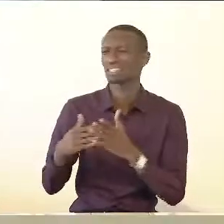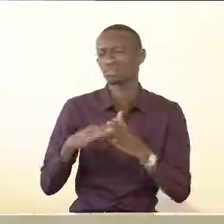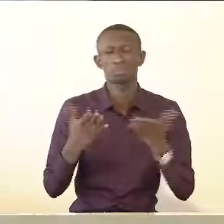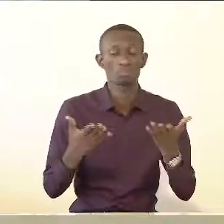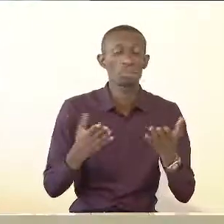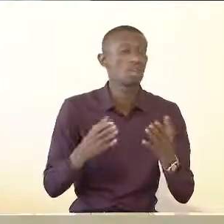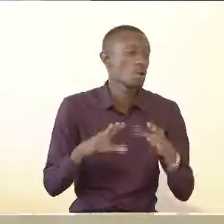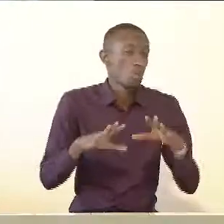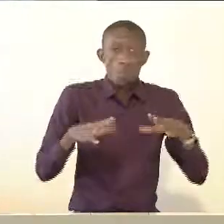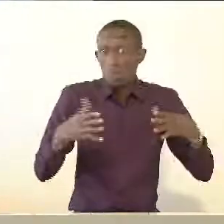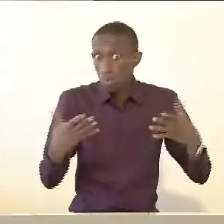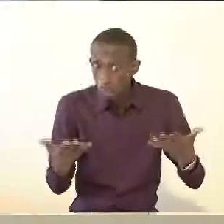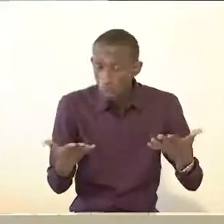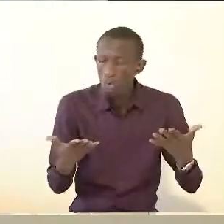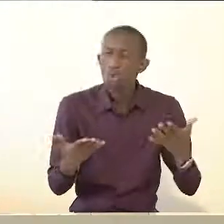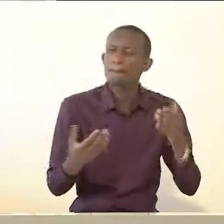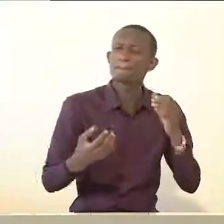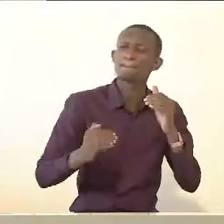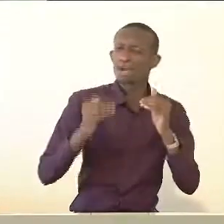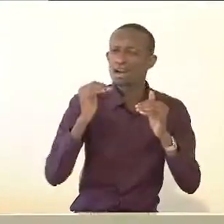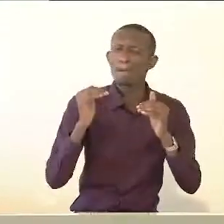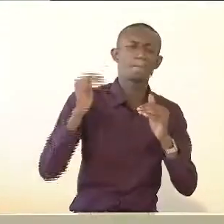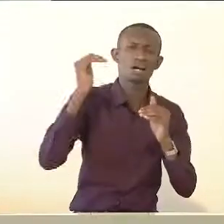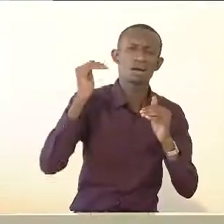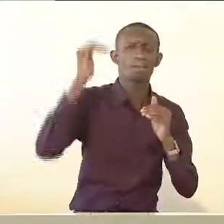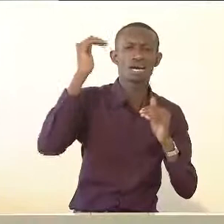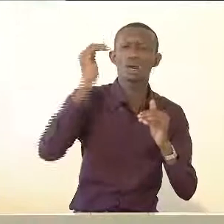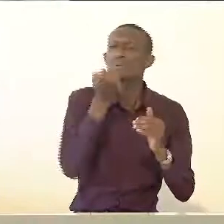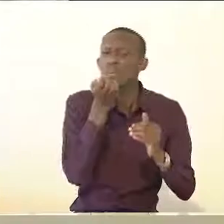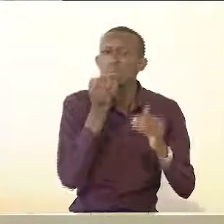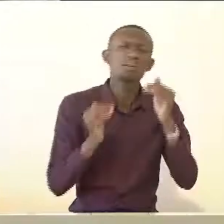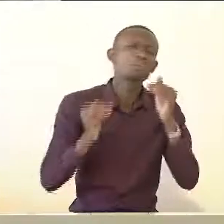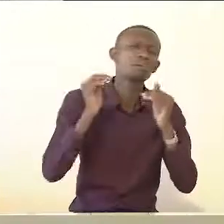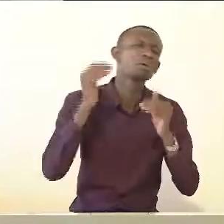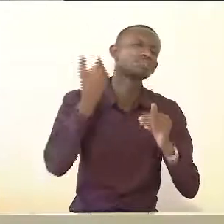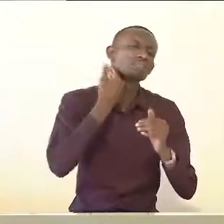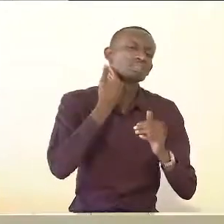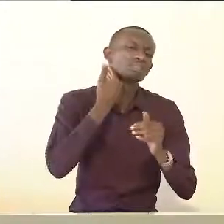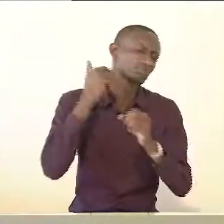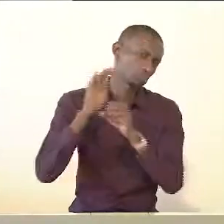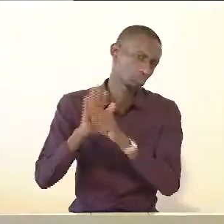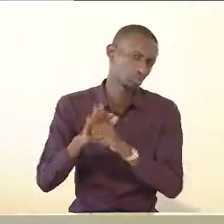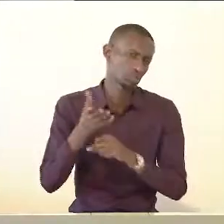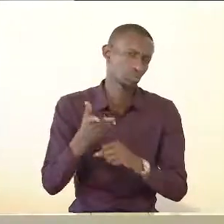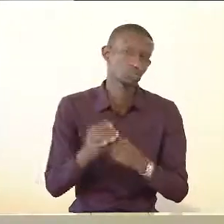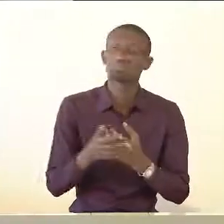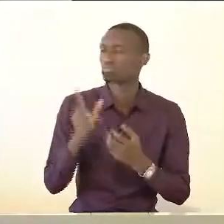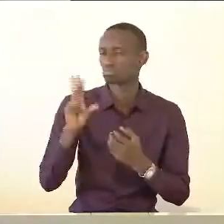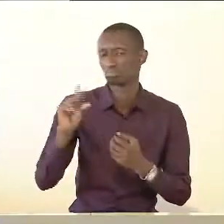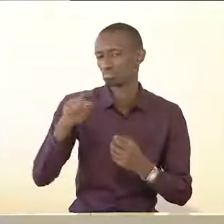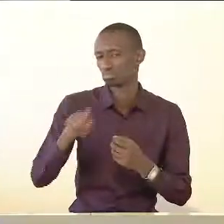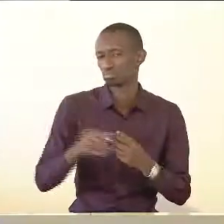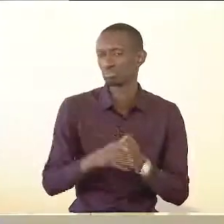temperature or something that causes the lowering of temperature. So that is to say, we use the biology